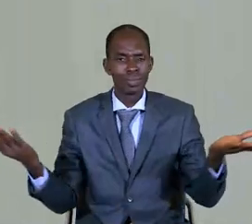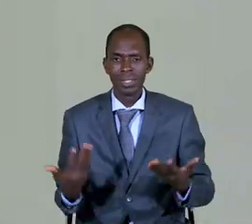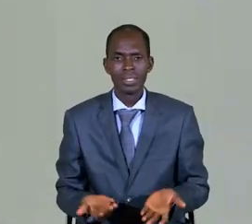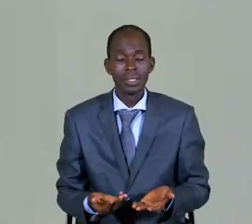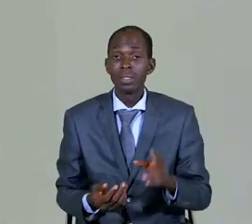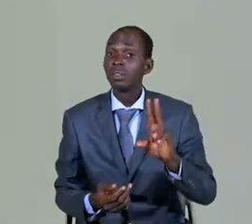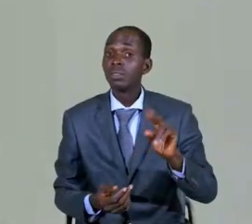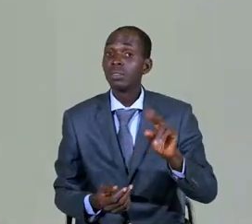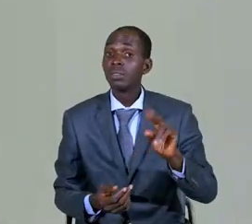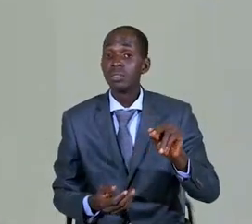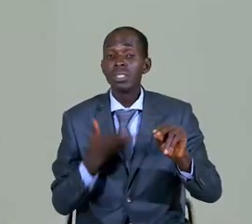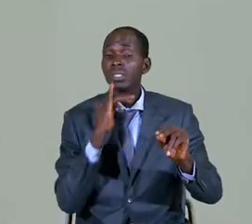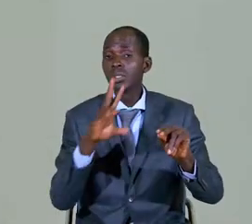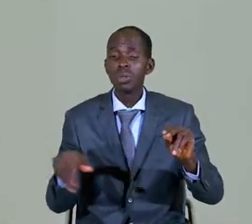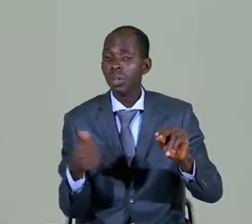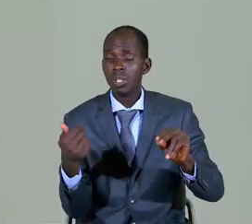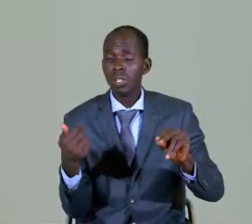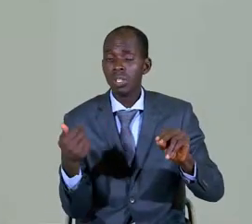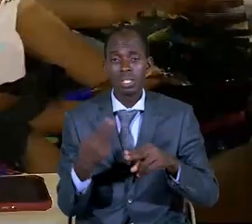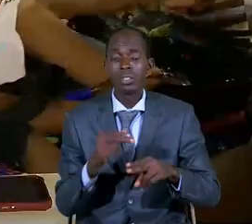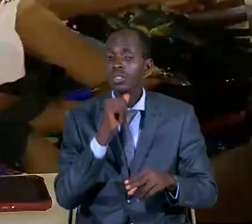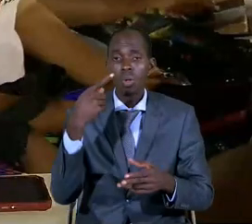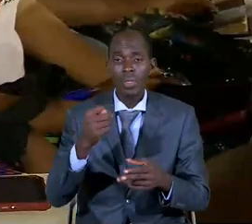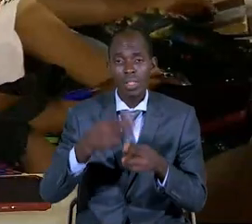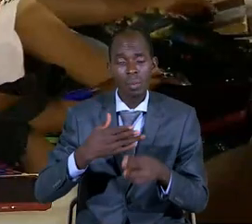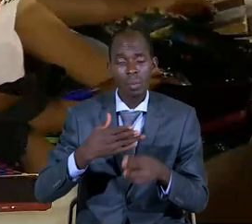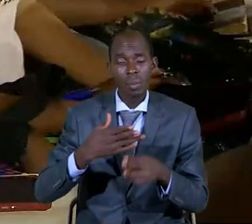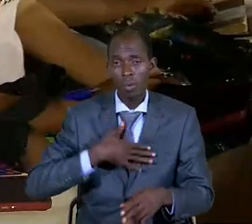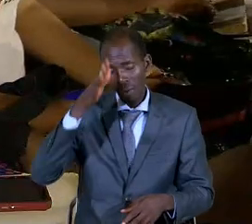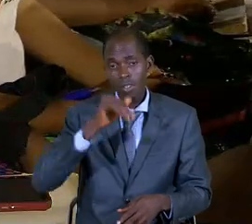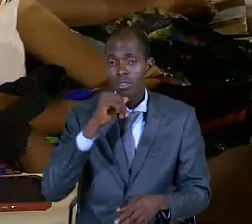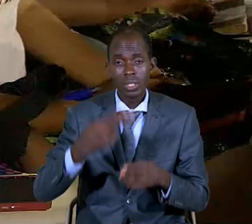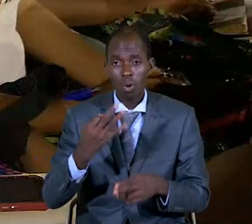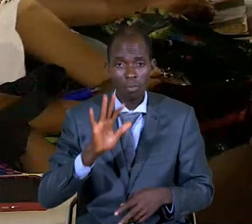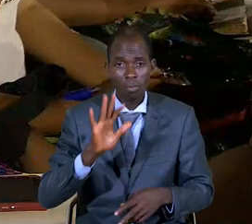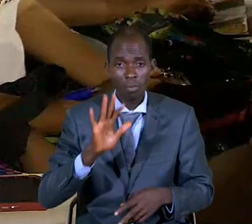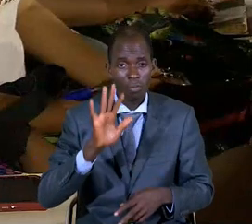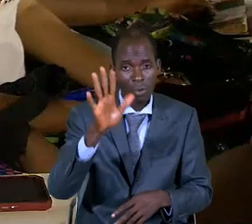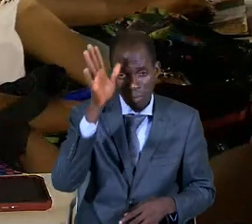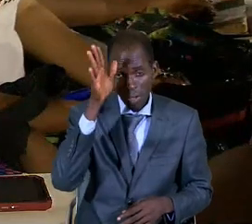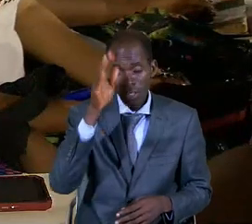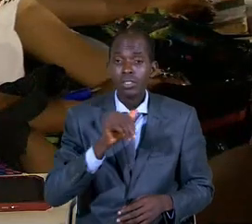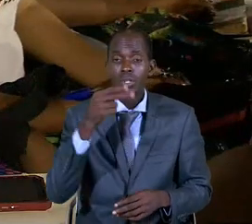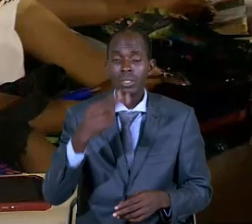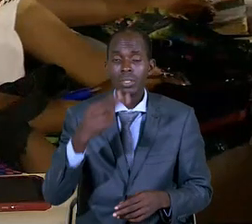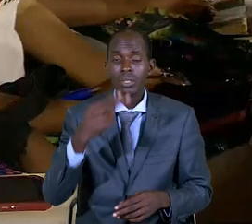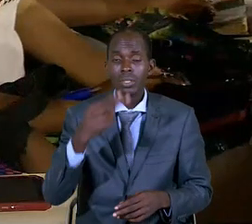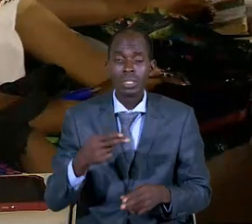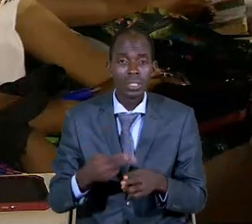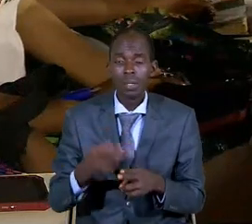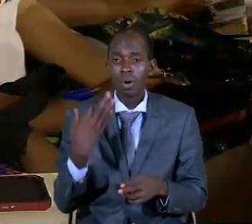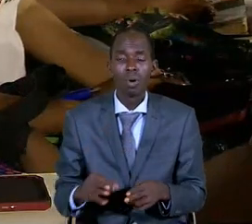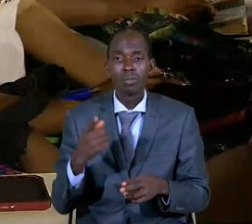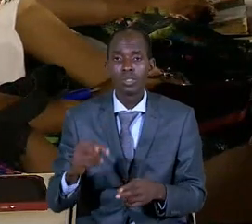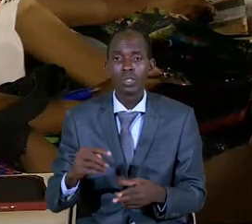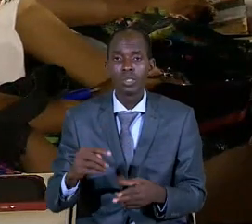no other name. Not the name of my father, not the name of your father, not the name of the founder of our community, not the